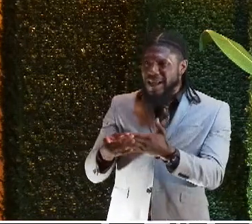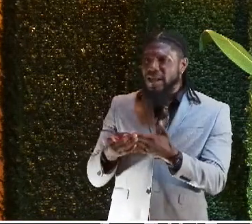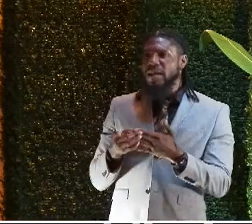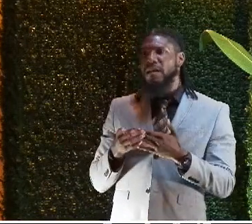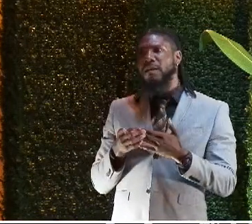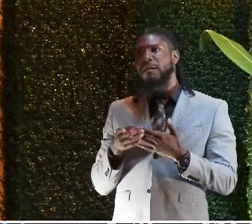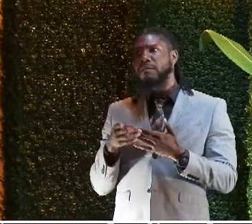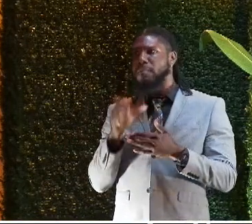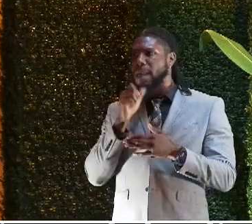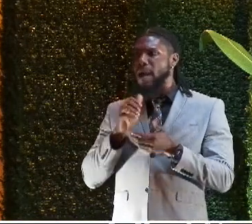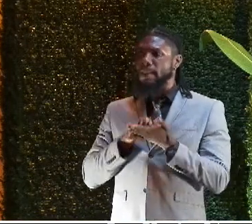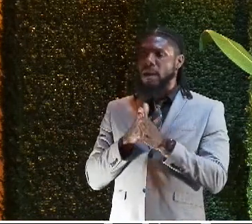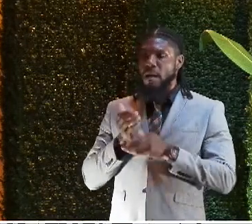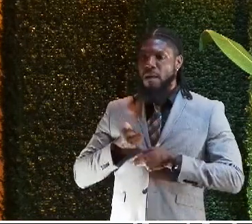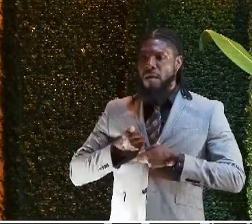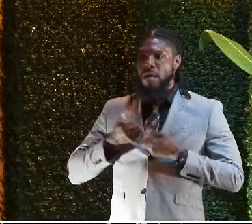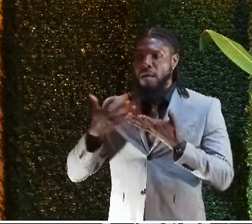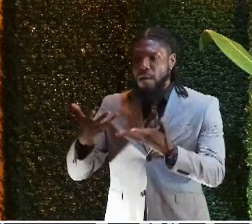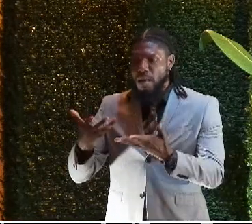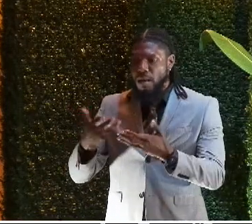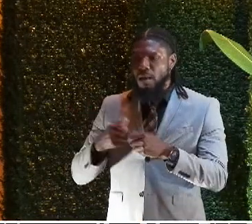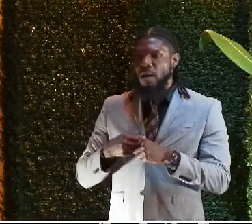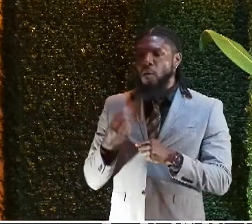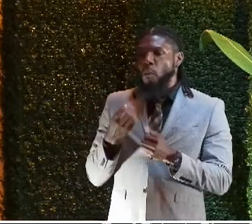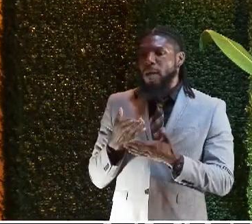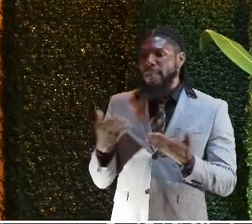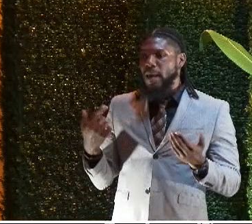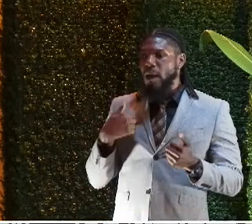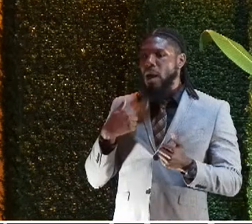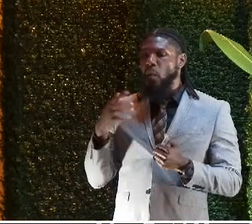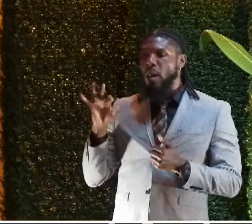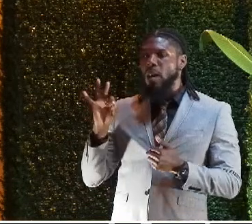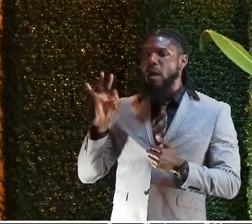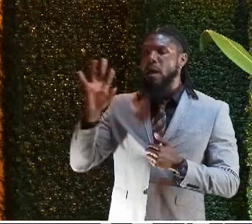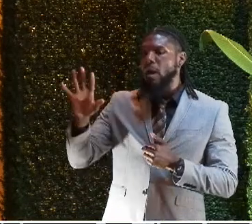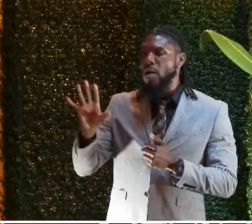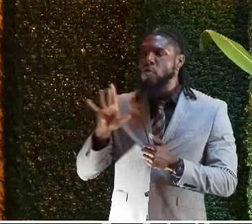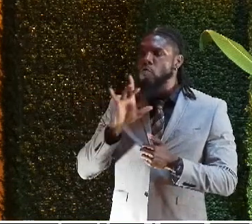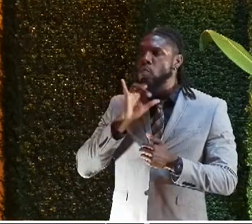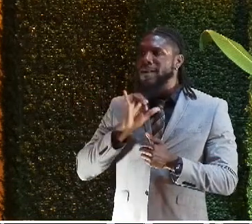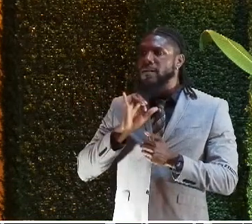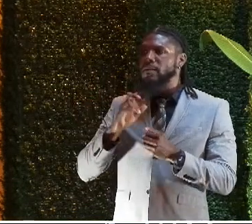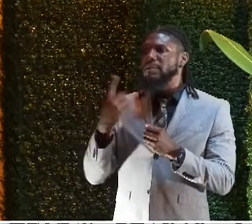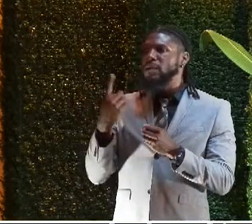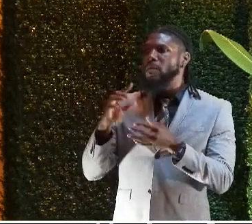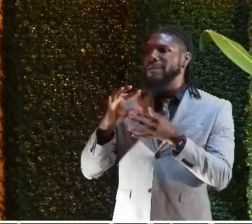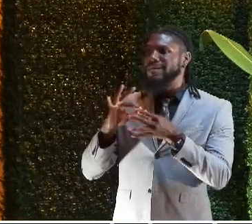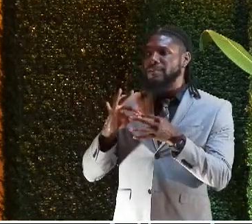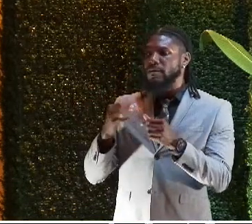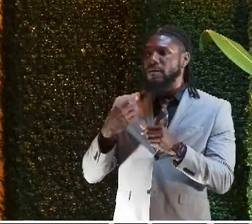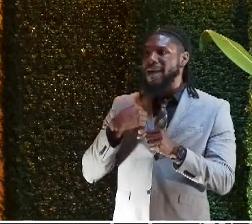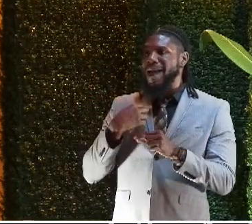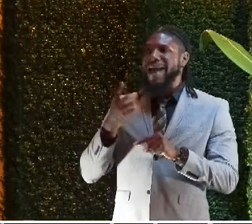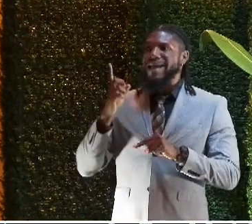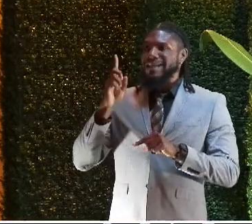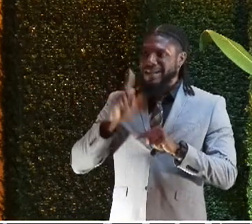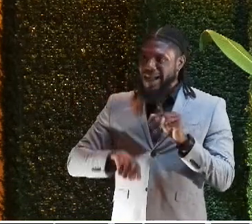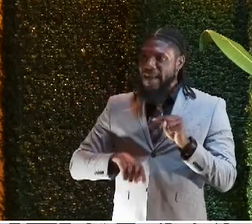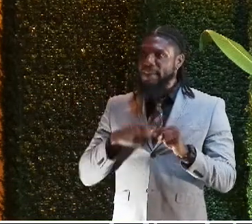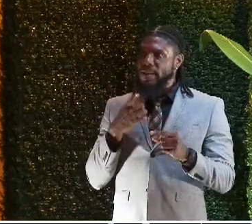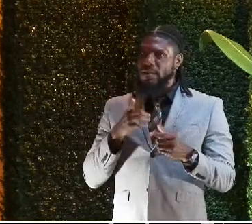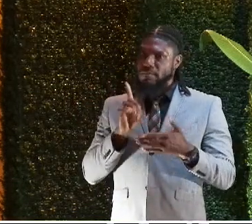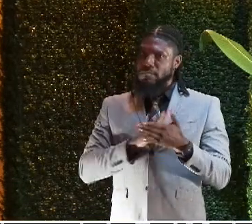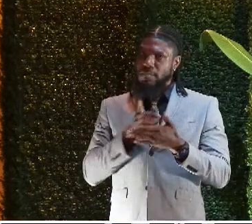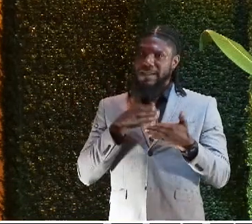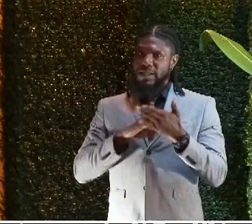thing I was that I forgot to say, that I was saying that I lost track of, is just the simple fact that someone said that I can't be transphobic. That's